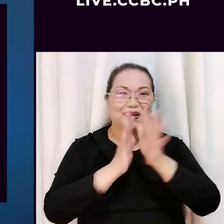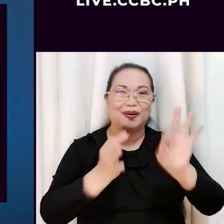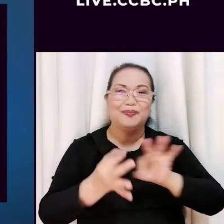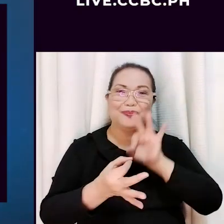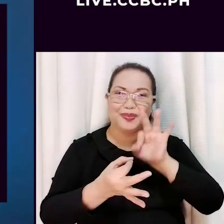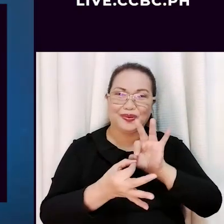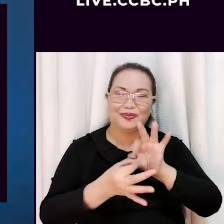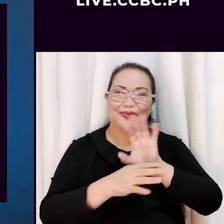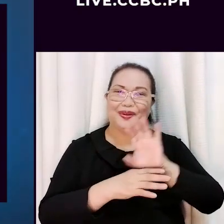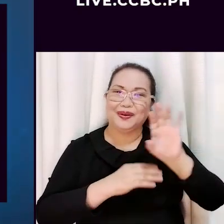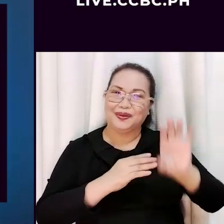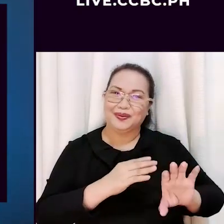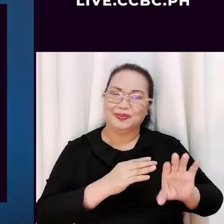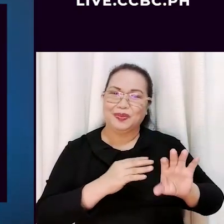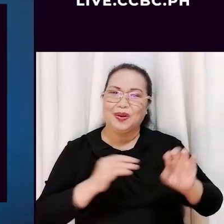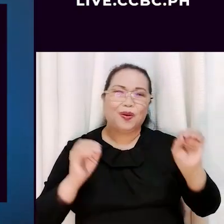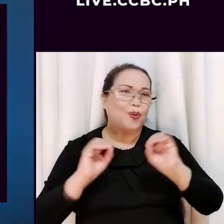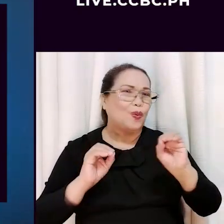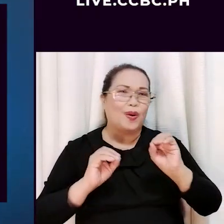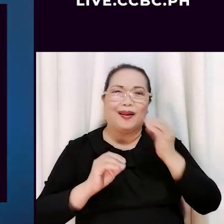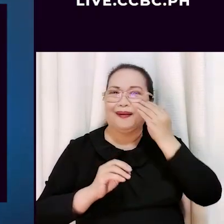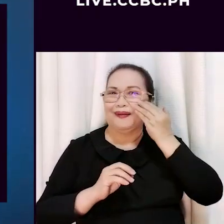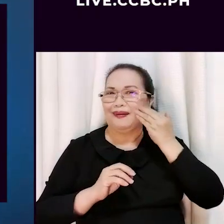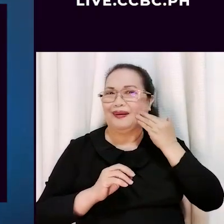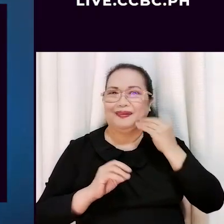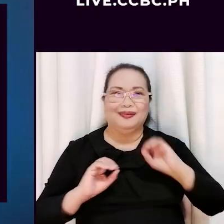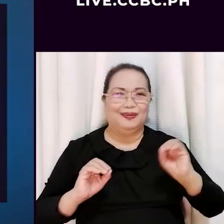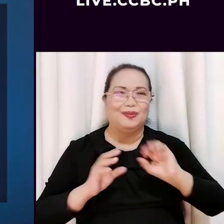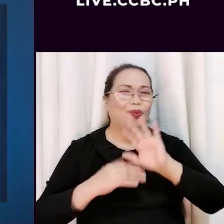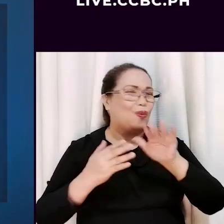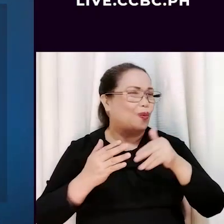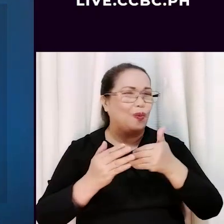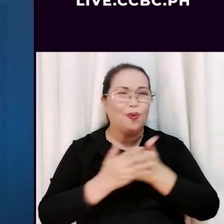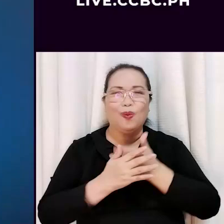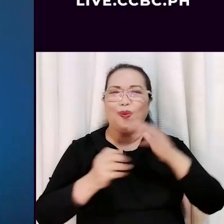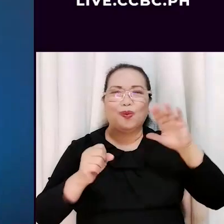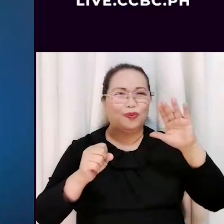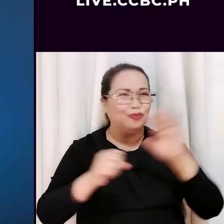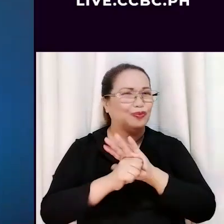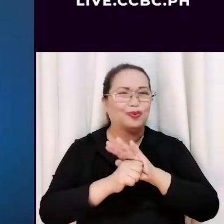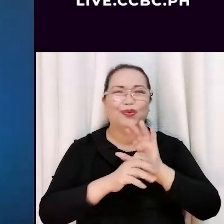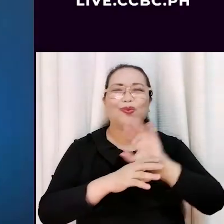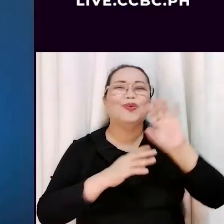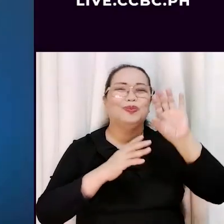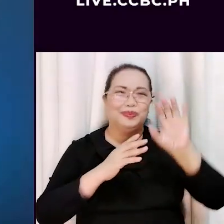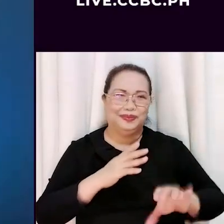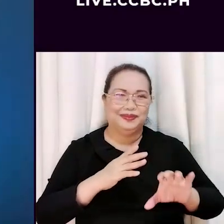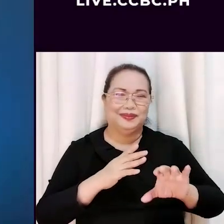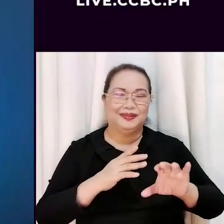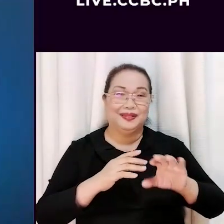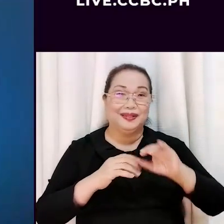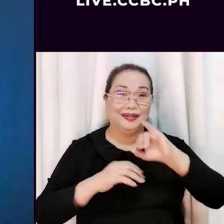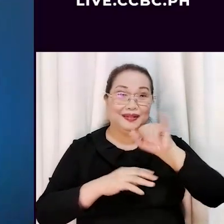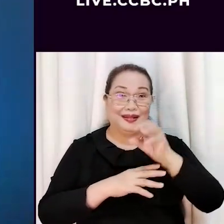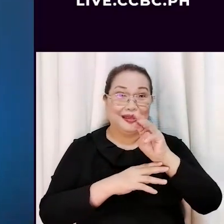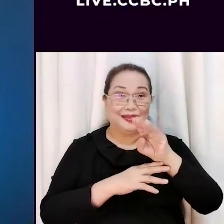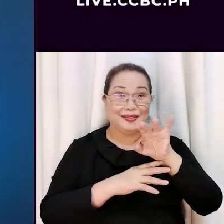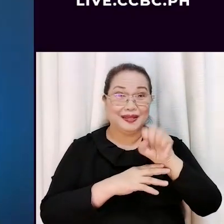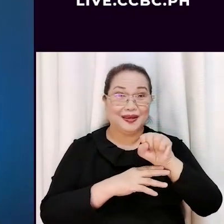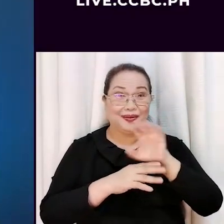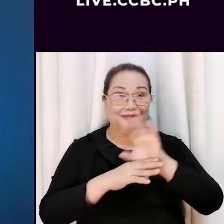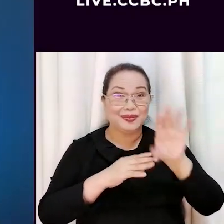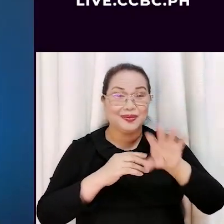complete, lacking nothing. So James is saying, because he's completing